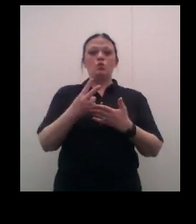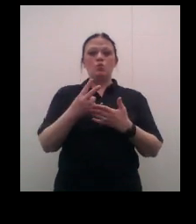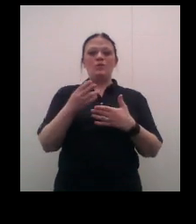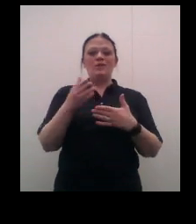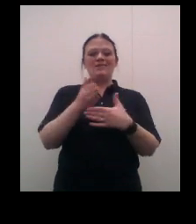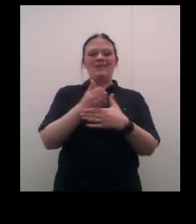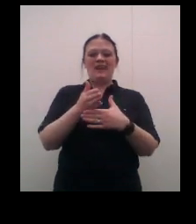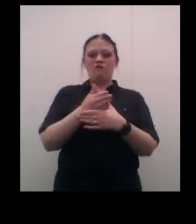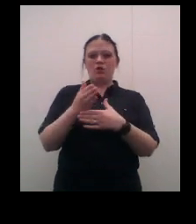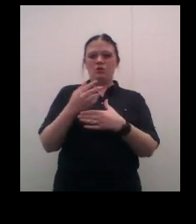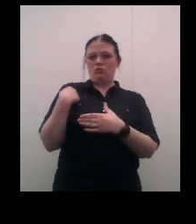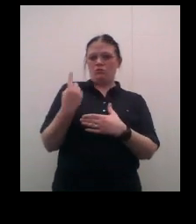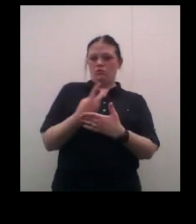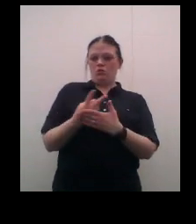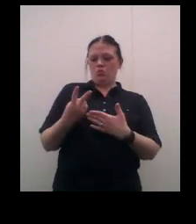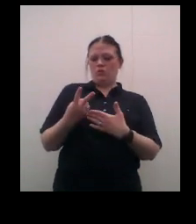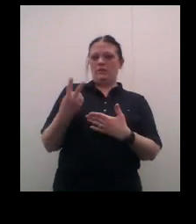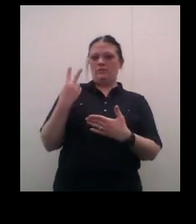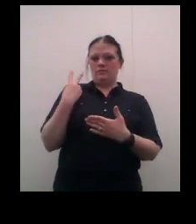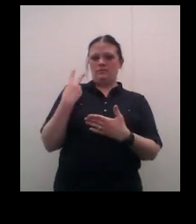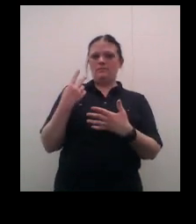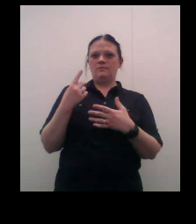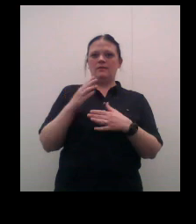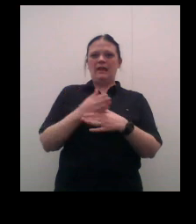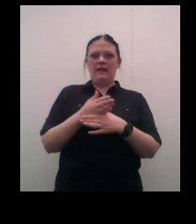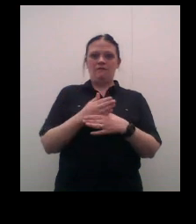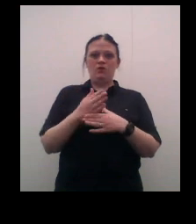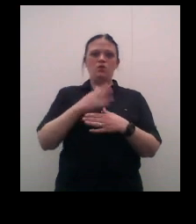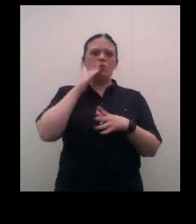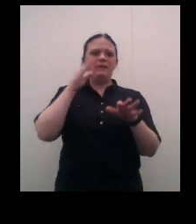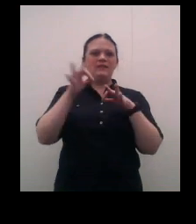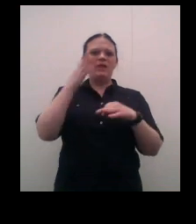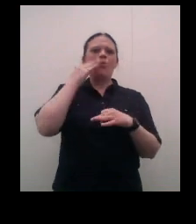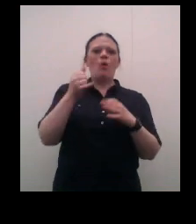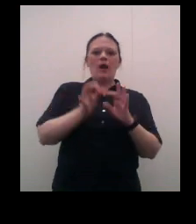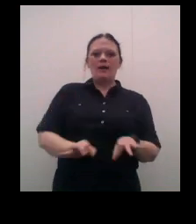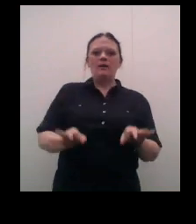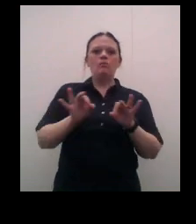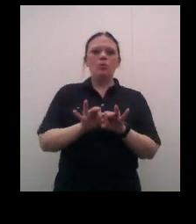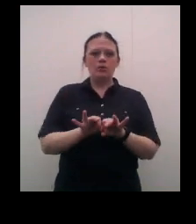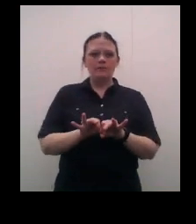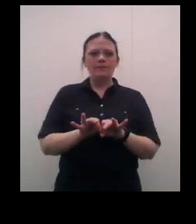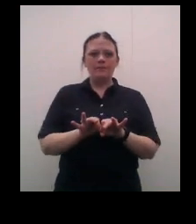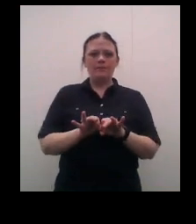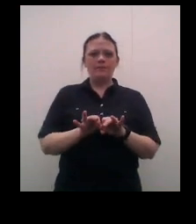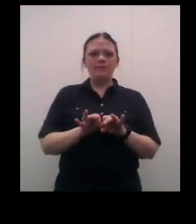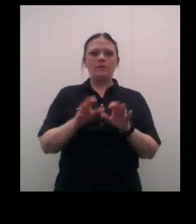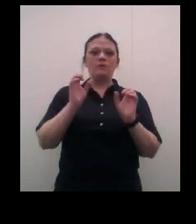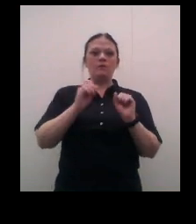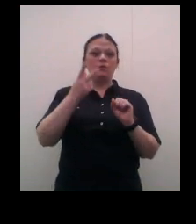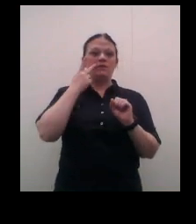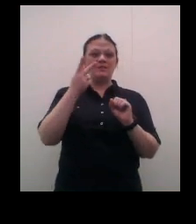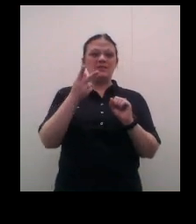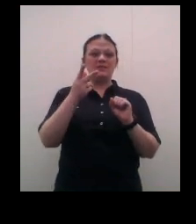actually the last 2 weeks, and we'll get into why that's very important. And you can see that that curve is a little bit